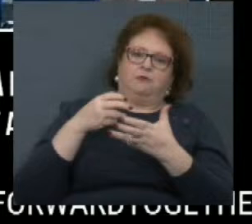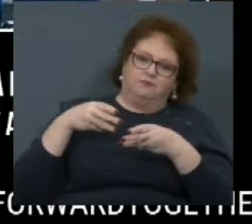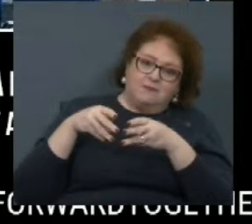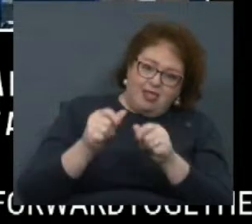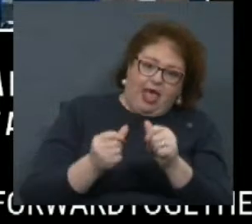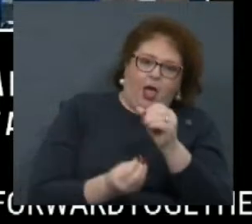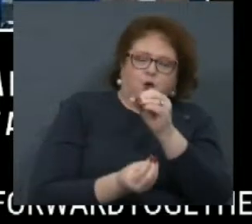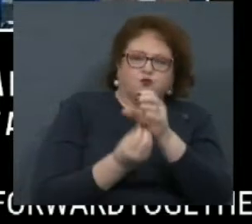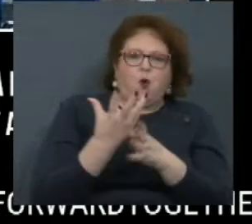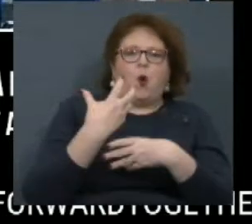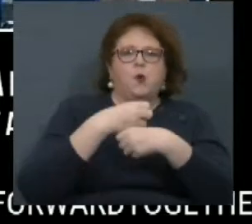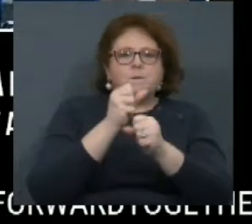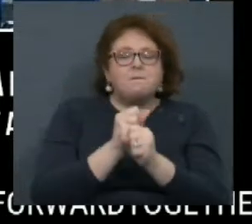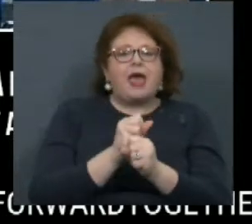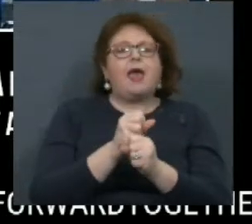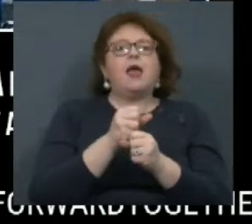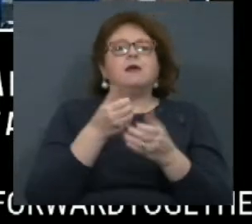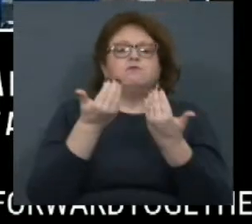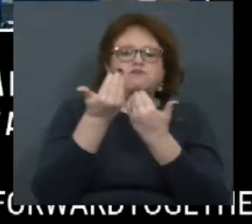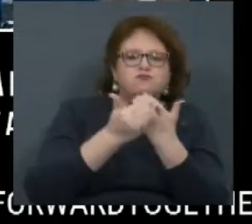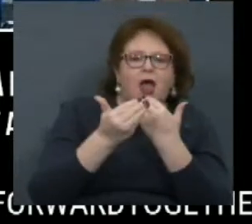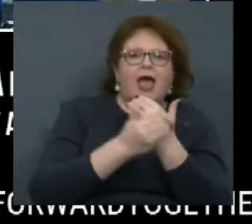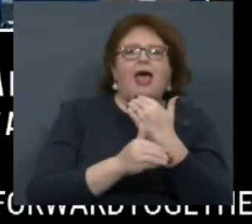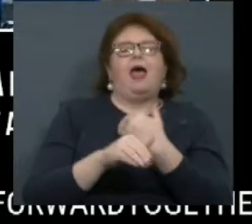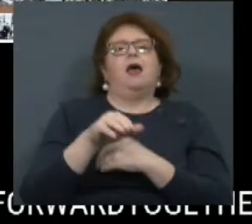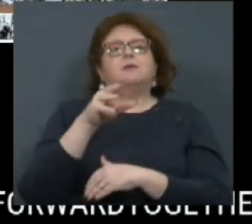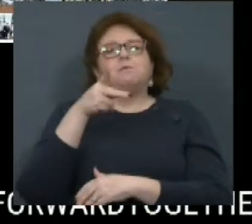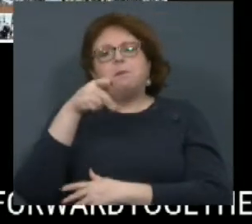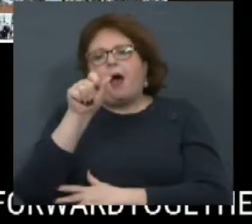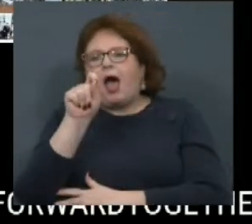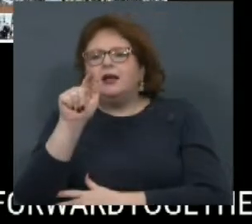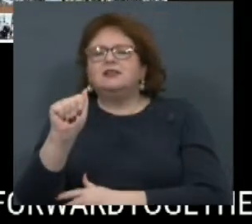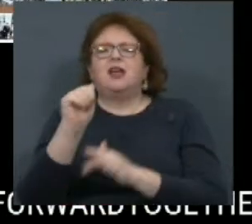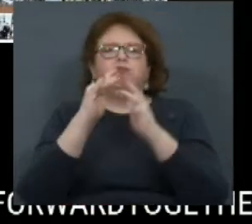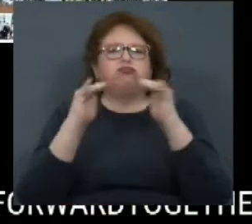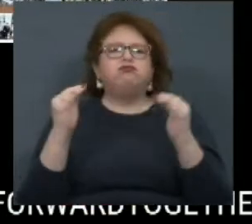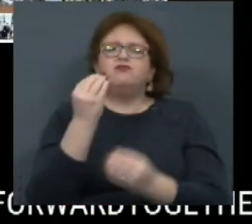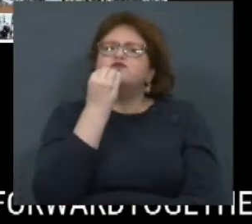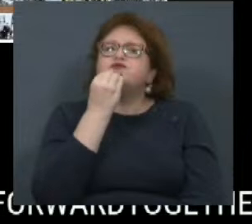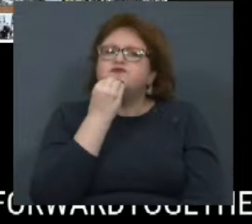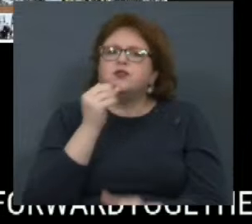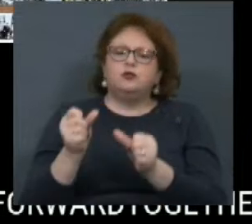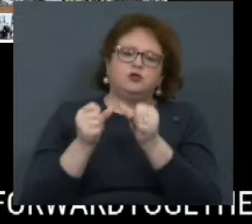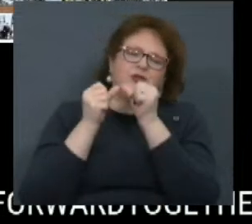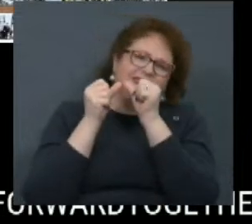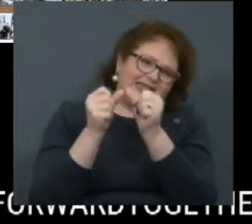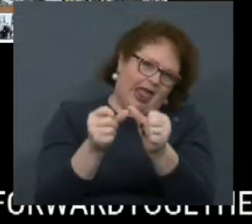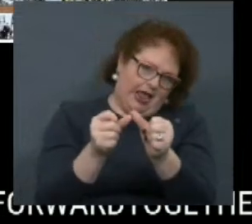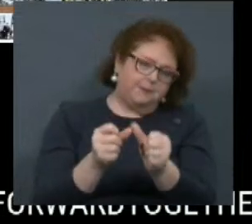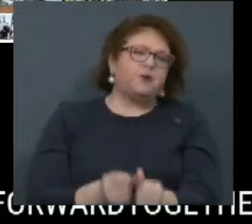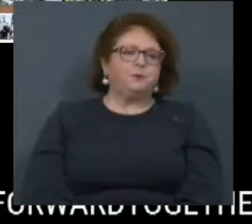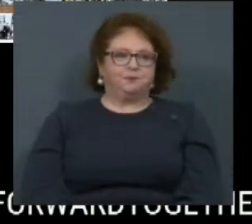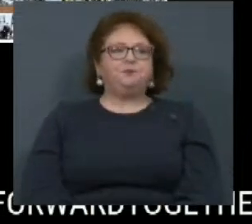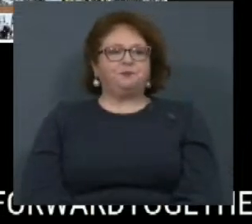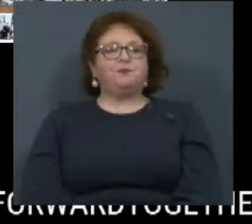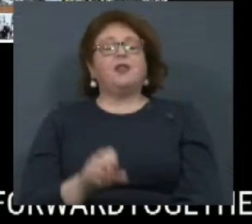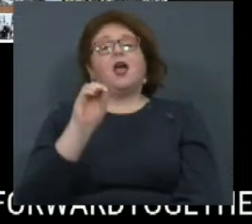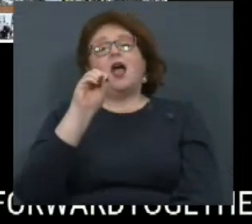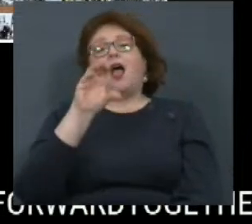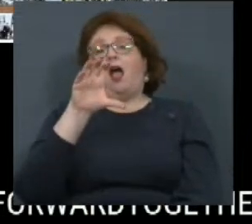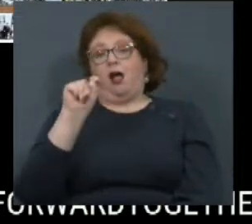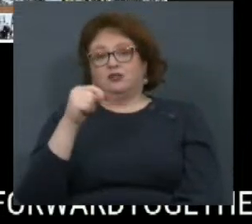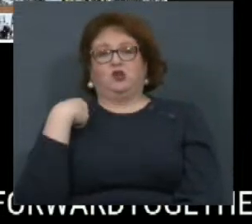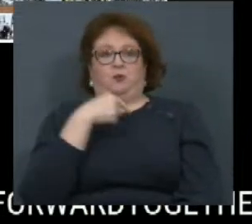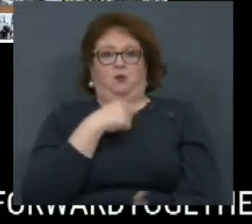to give to areas that need food. In October, we also had the opportunity to go